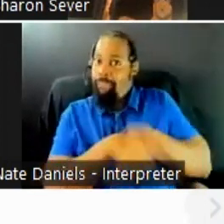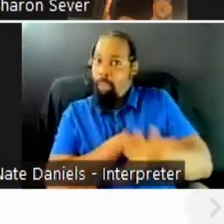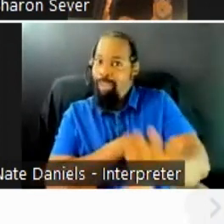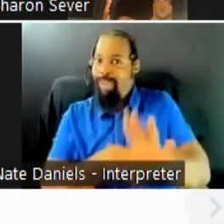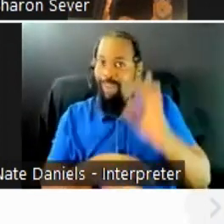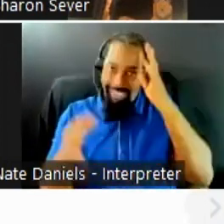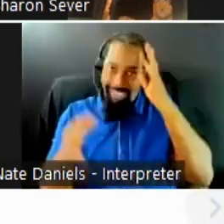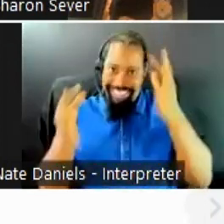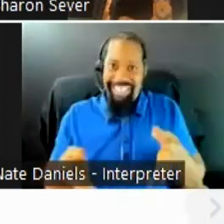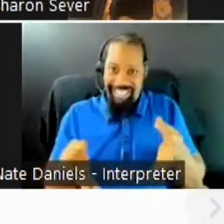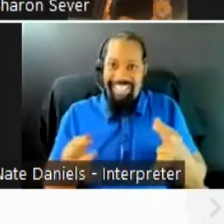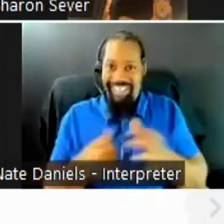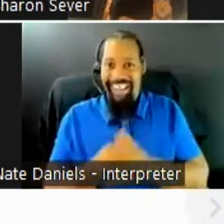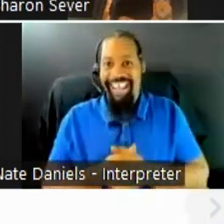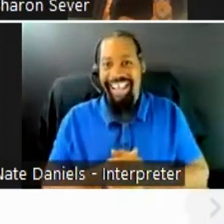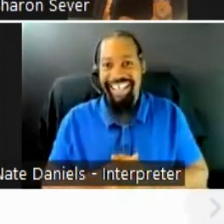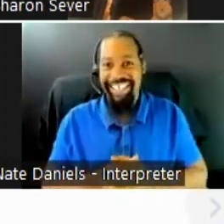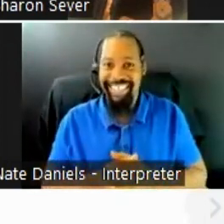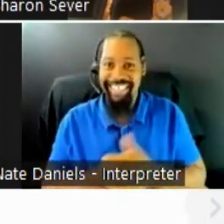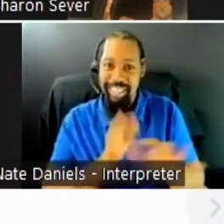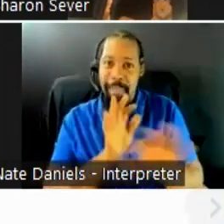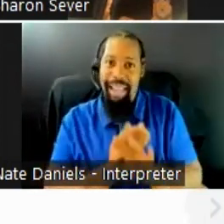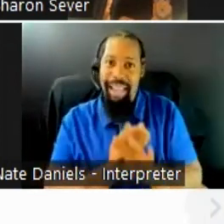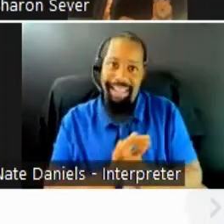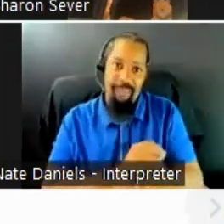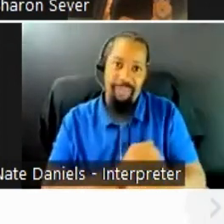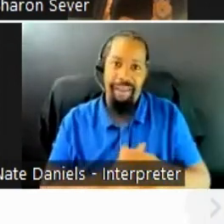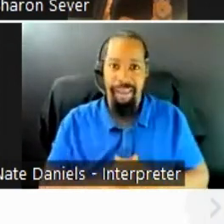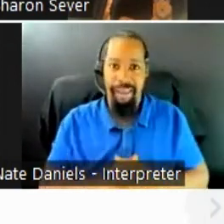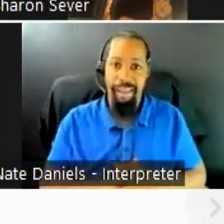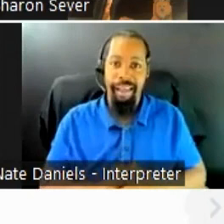And I'll take advantage of this moment to tell you